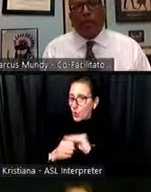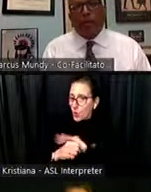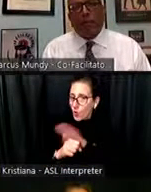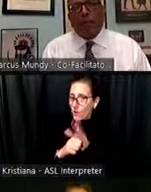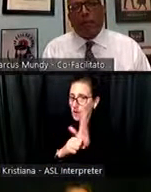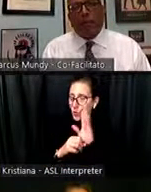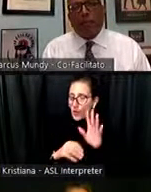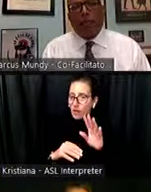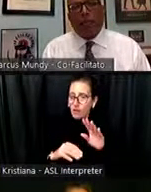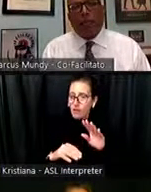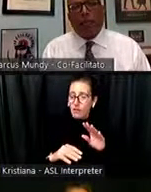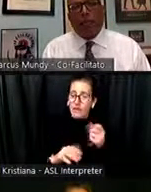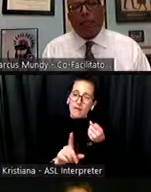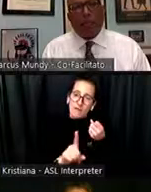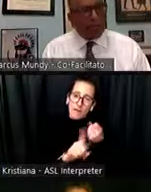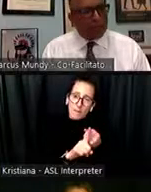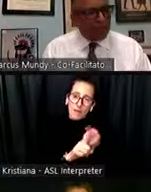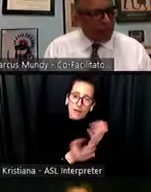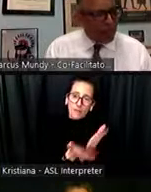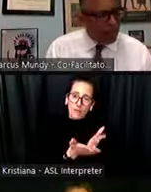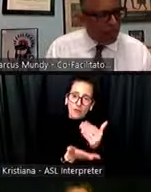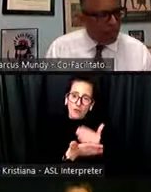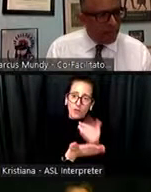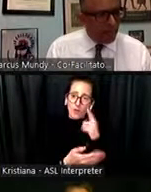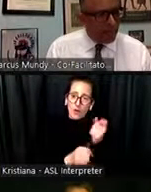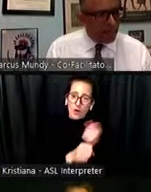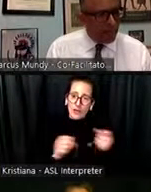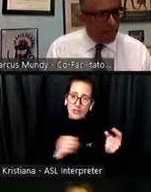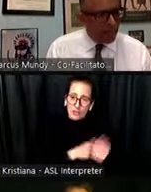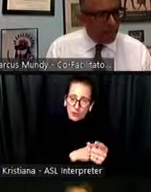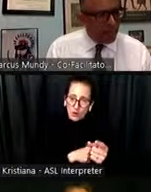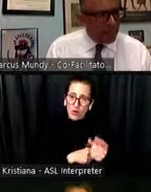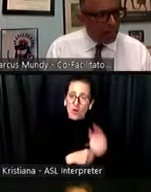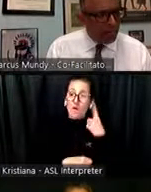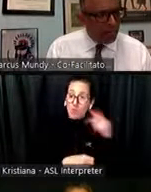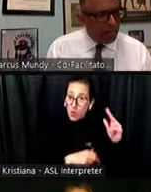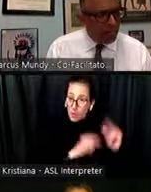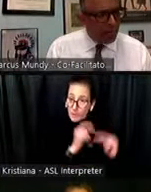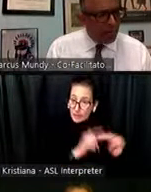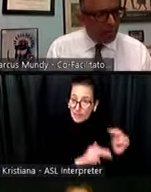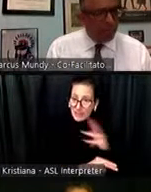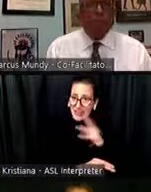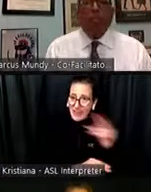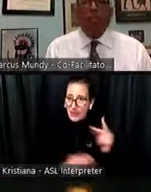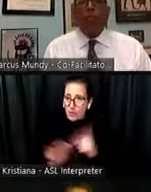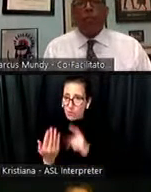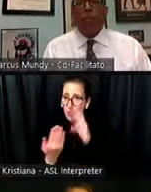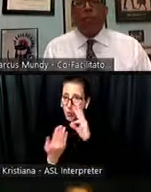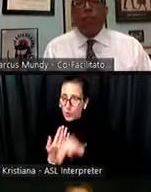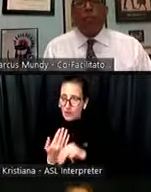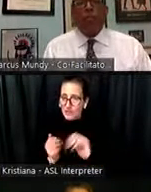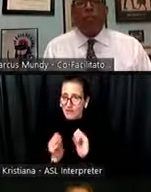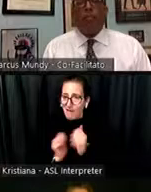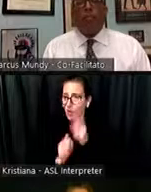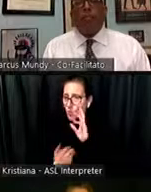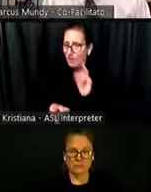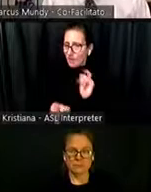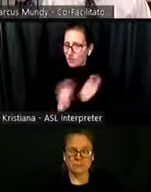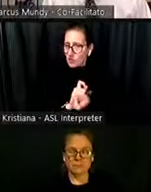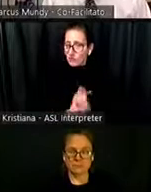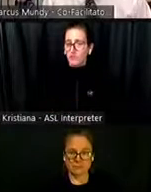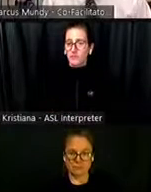the next year, and that included in facilities as well as programmatic responses.